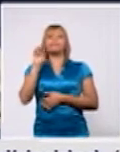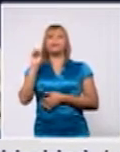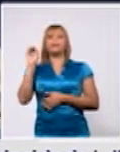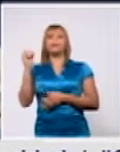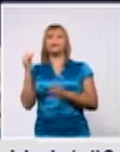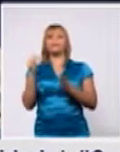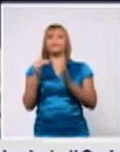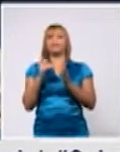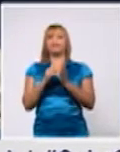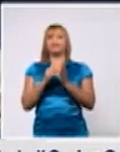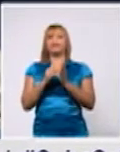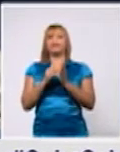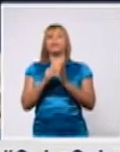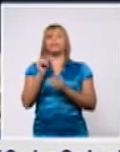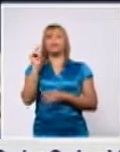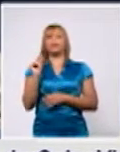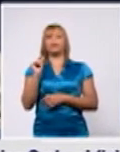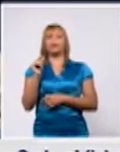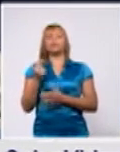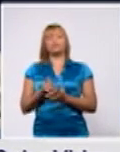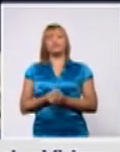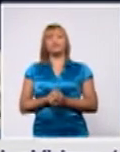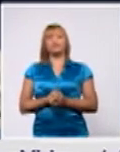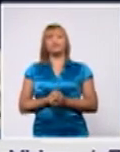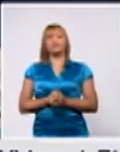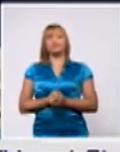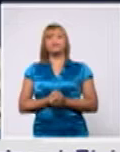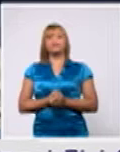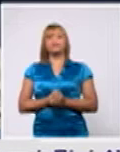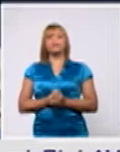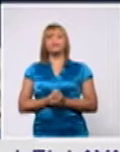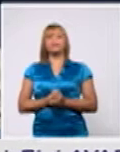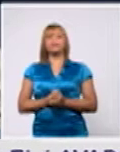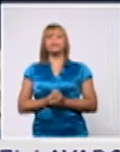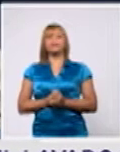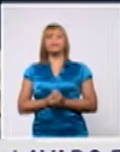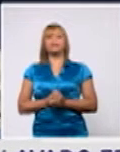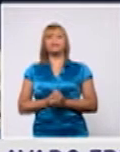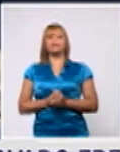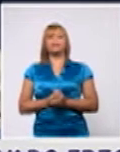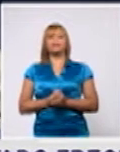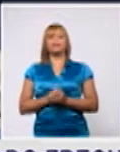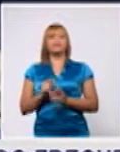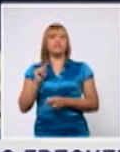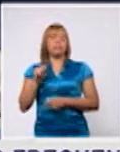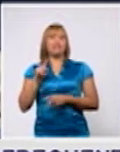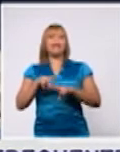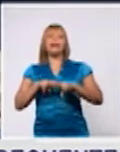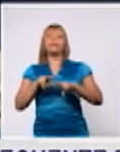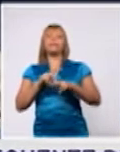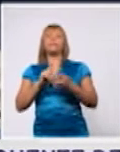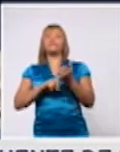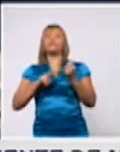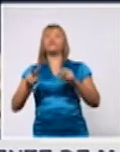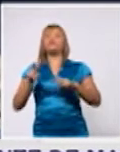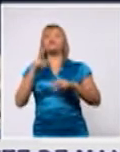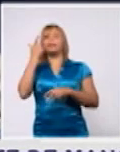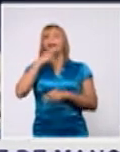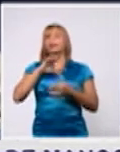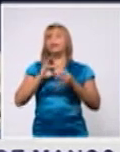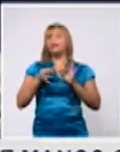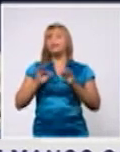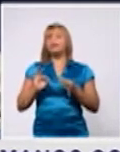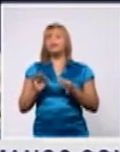Plaza, 10 de Octubre, La Lisa, Guanabacoa, Habana Vieja, Centro Habana, and